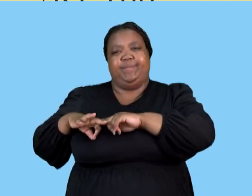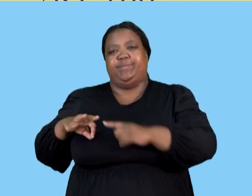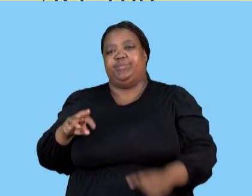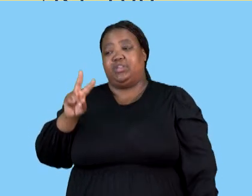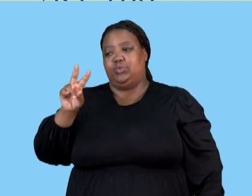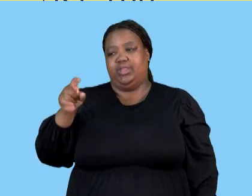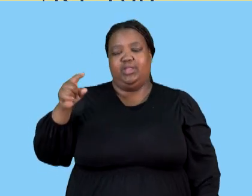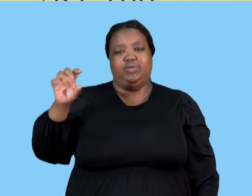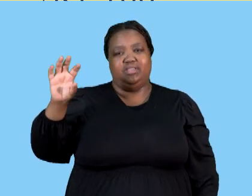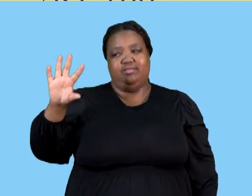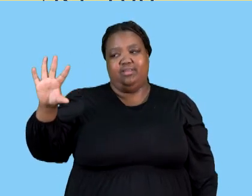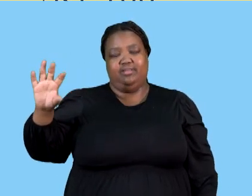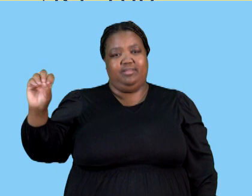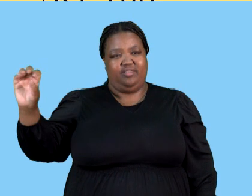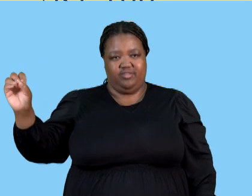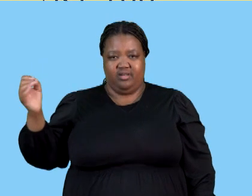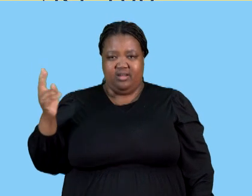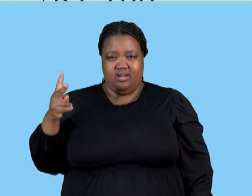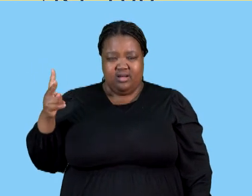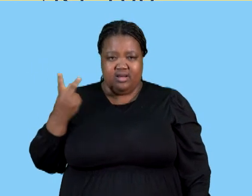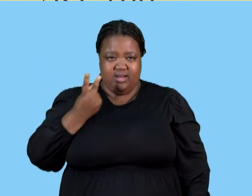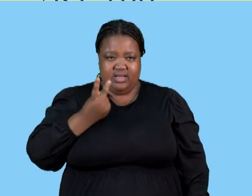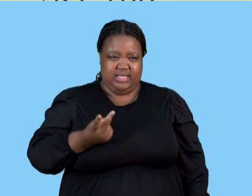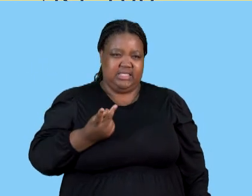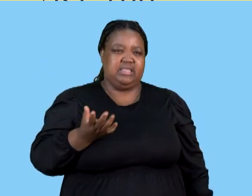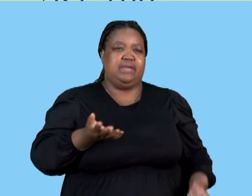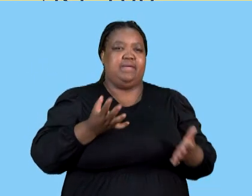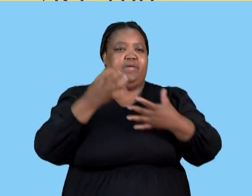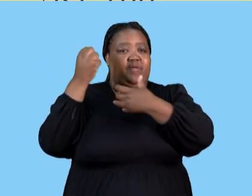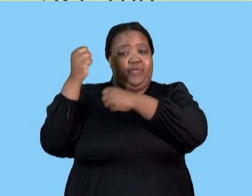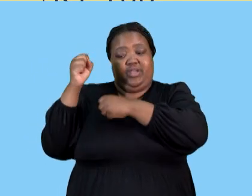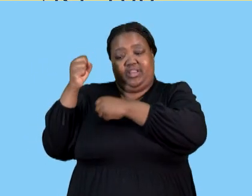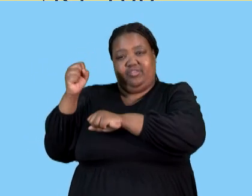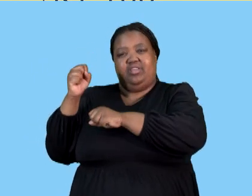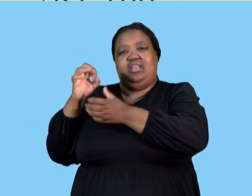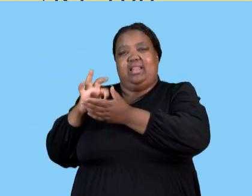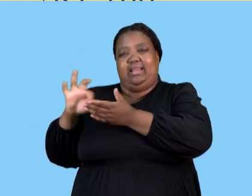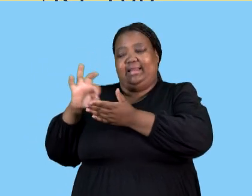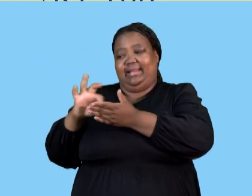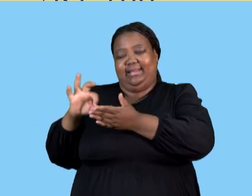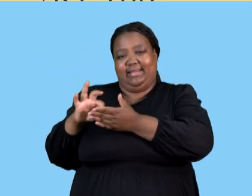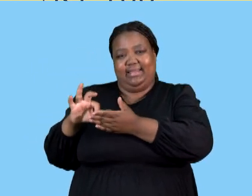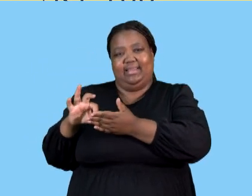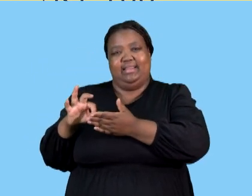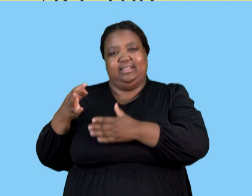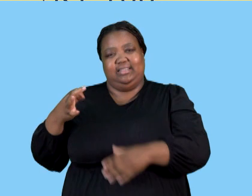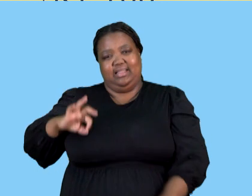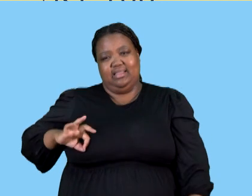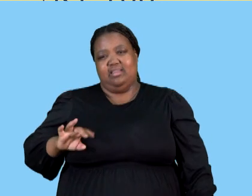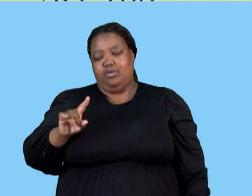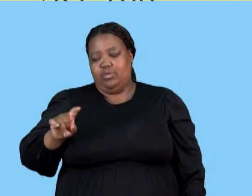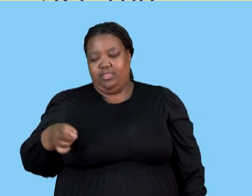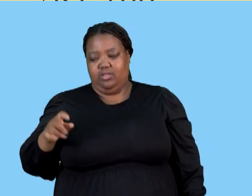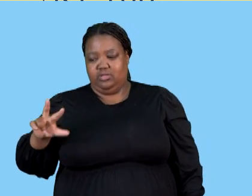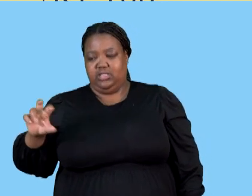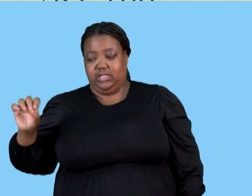is, 2,500. Let's go and see again. We have the factory cleaner's salary,